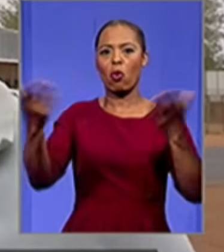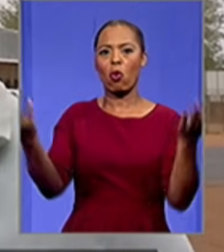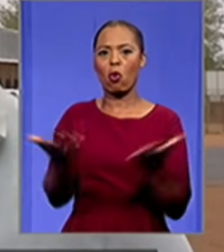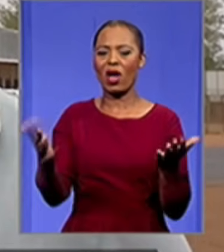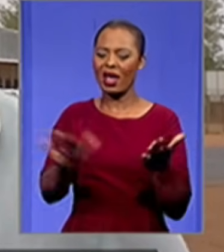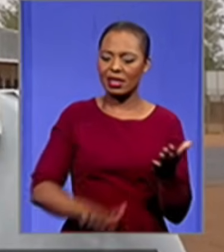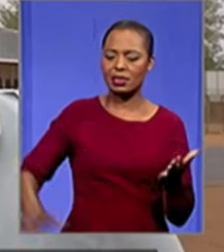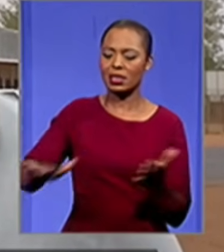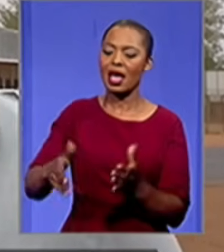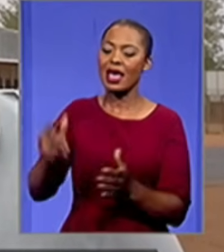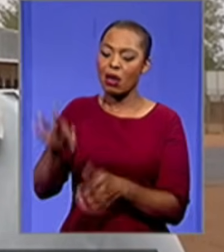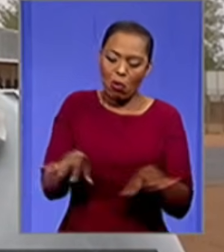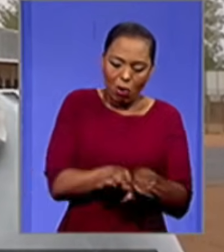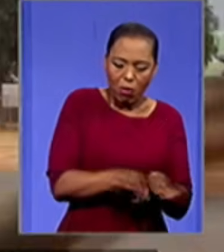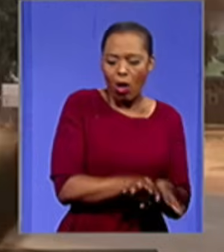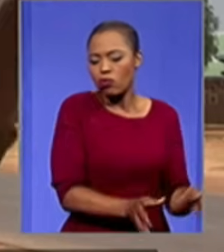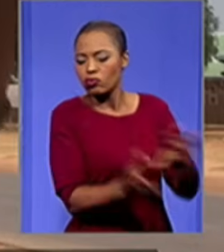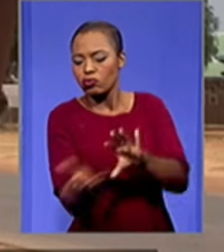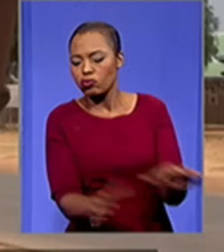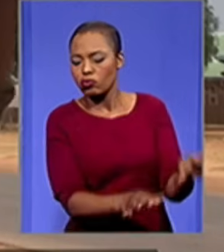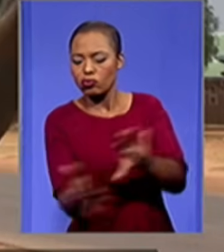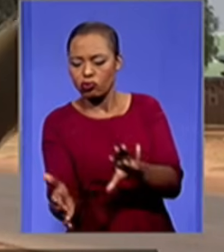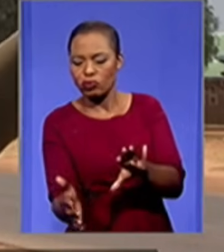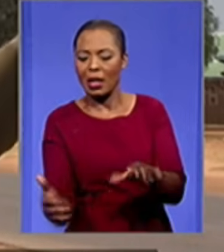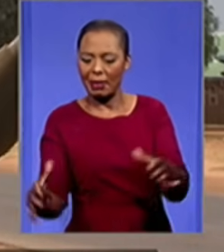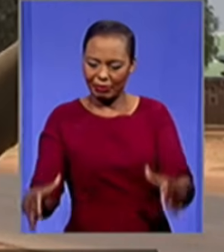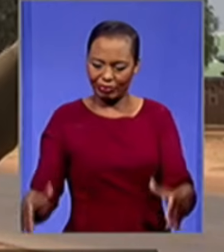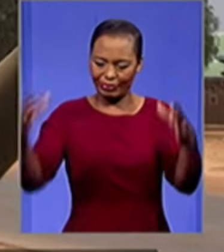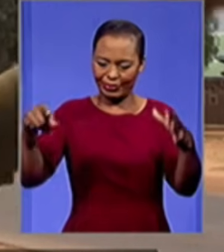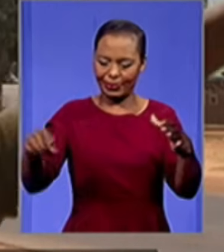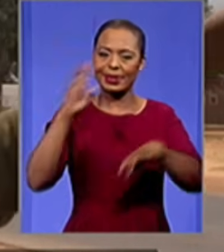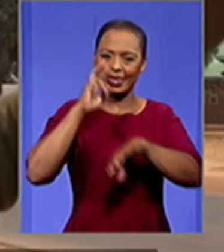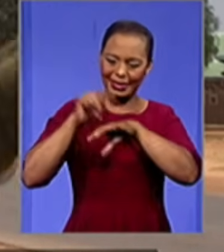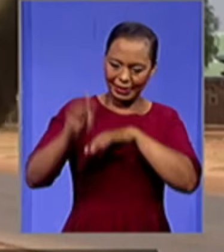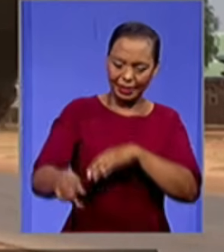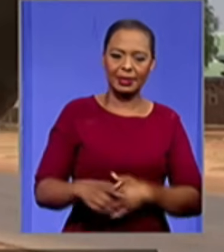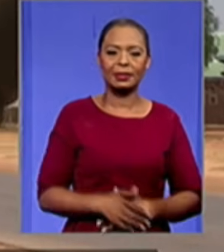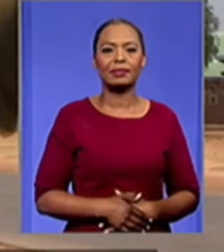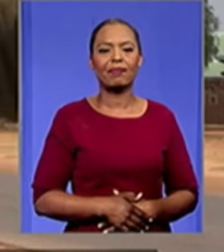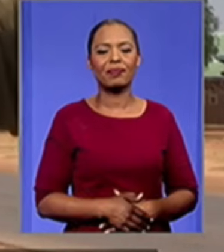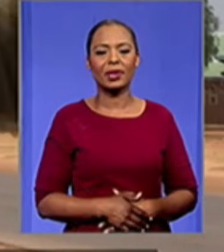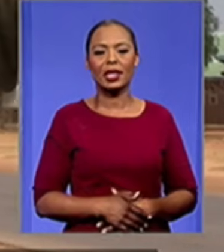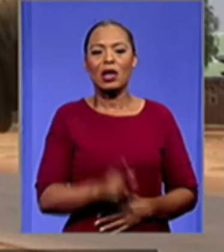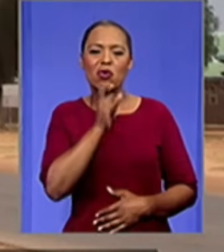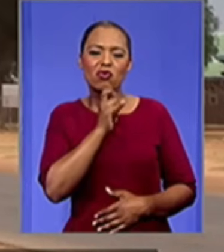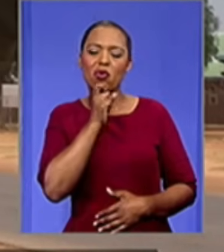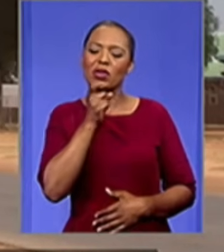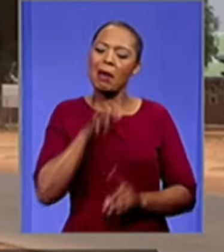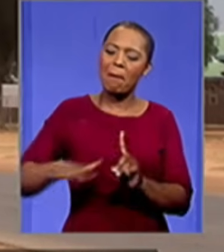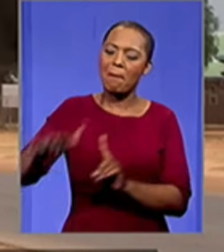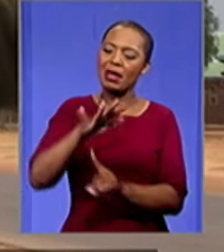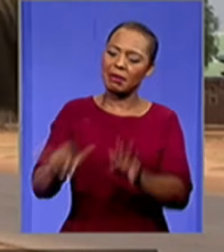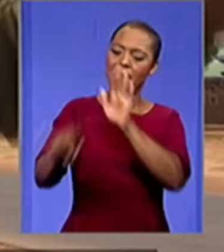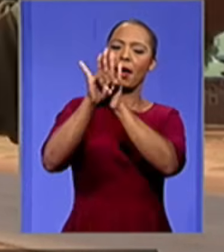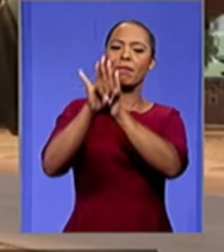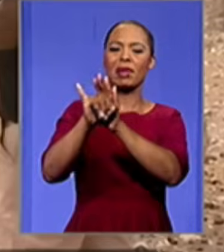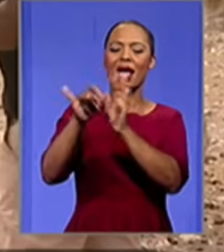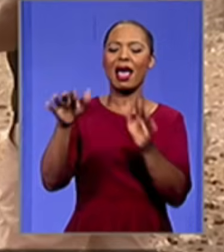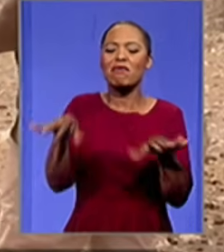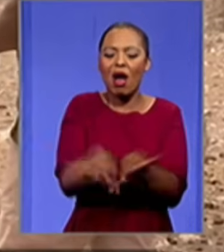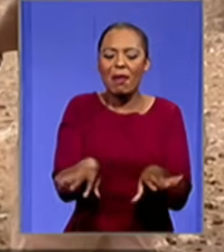re se kopang re le baagi ba Morokweng. Ha ba gopa di-septic tank tsa bonetse go tlana le plek e right e leng gore ba tshela dilo tseng ko